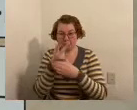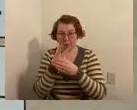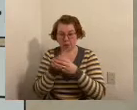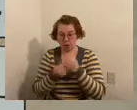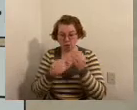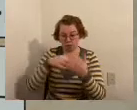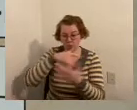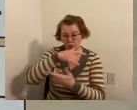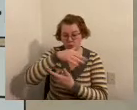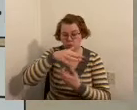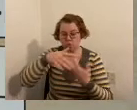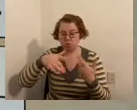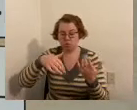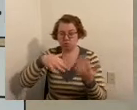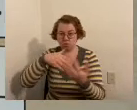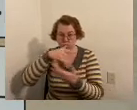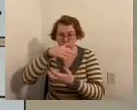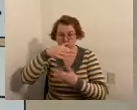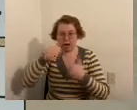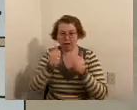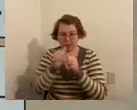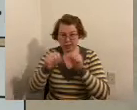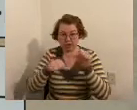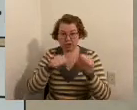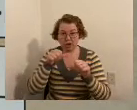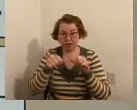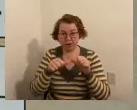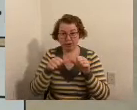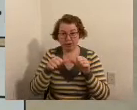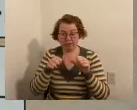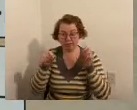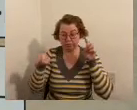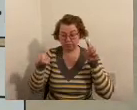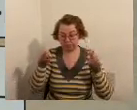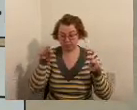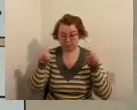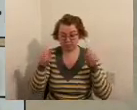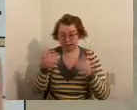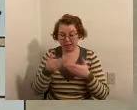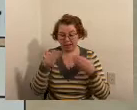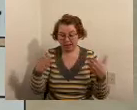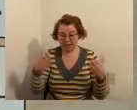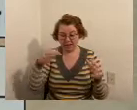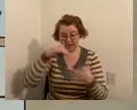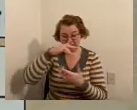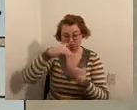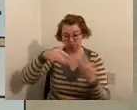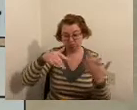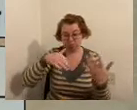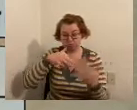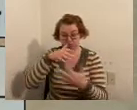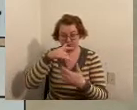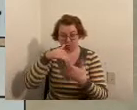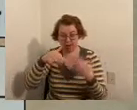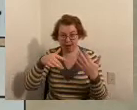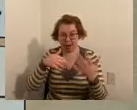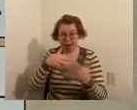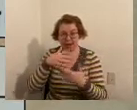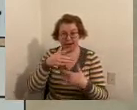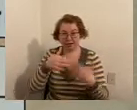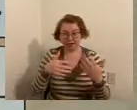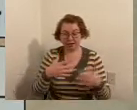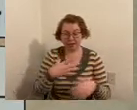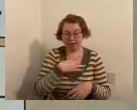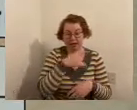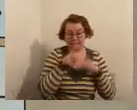interact with each other. And when these things interact with each other, the living and the non-living, say people